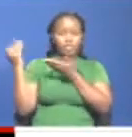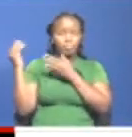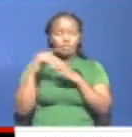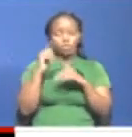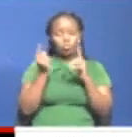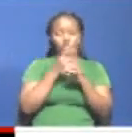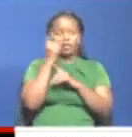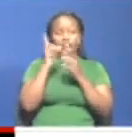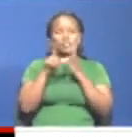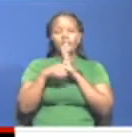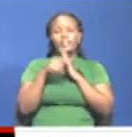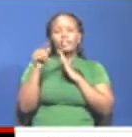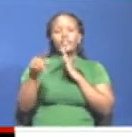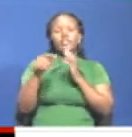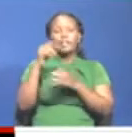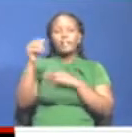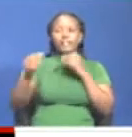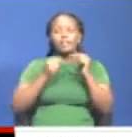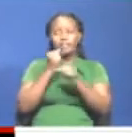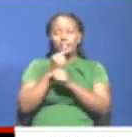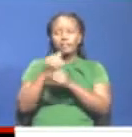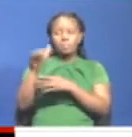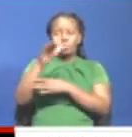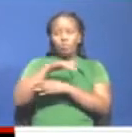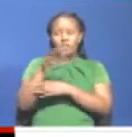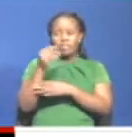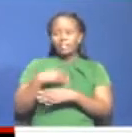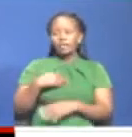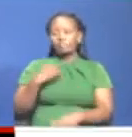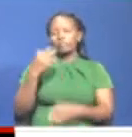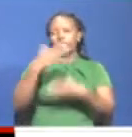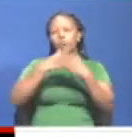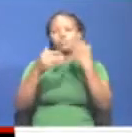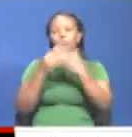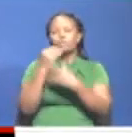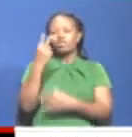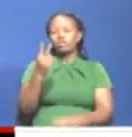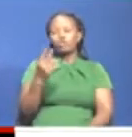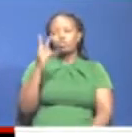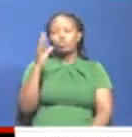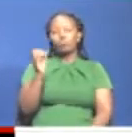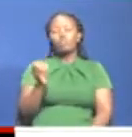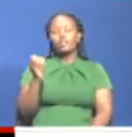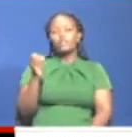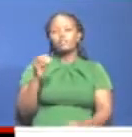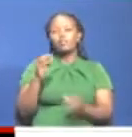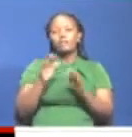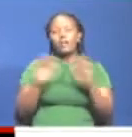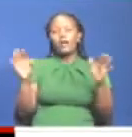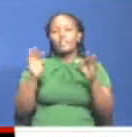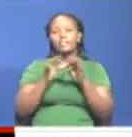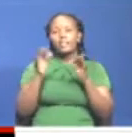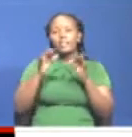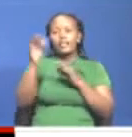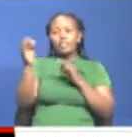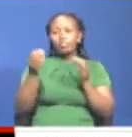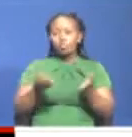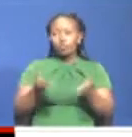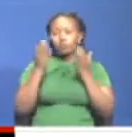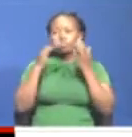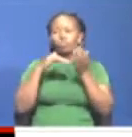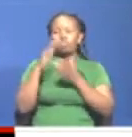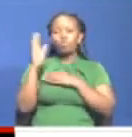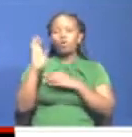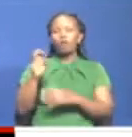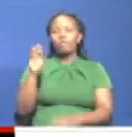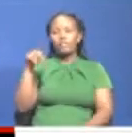this year. The zone, set on 240 acres of land, is expected to spur industrialization in the coastal county. Taita